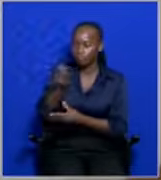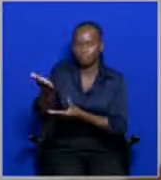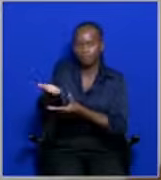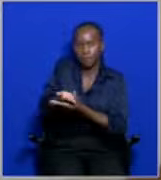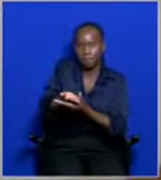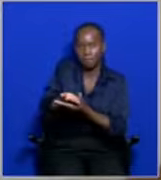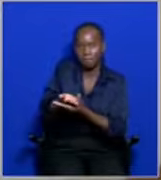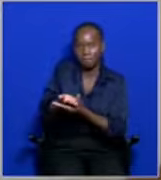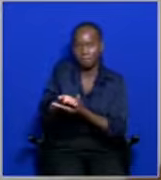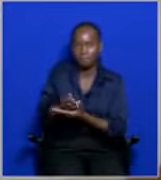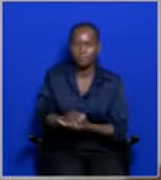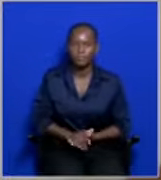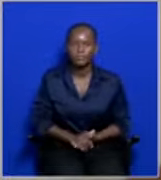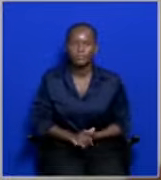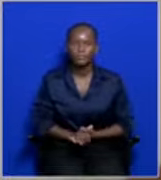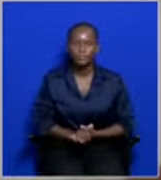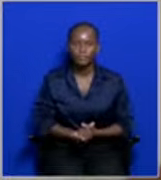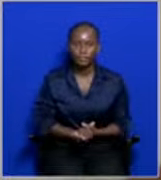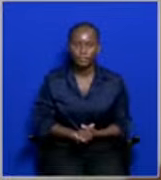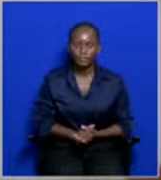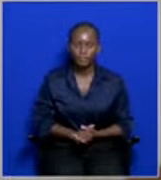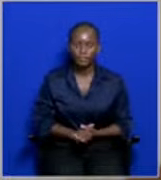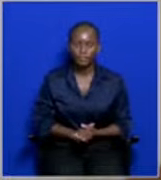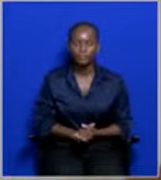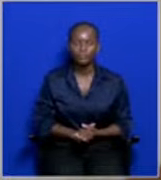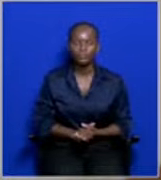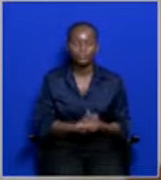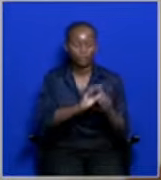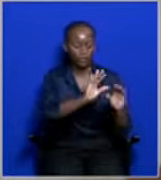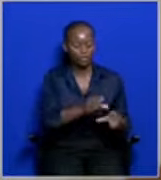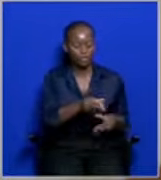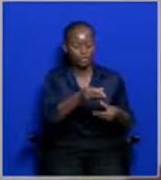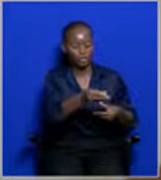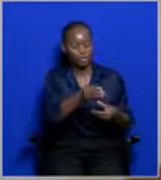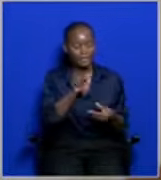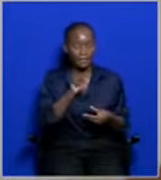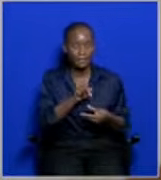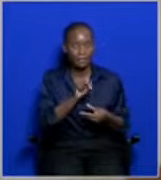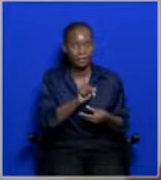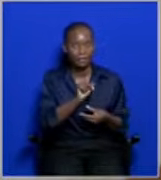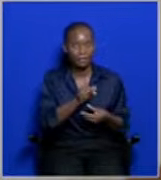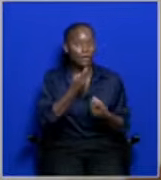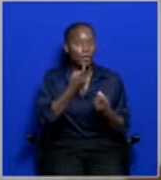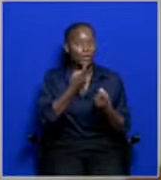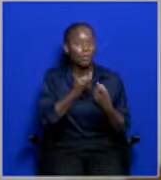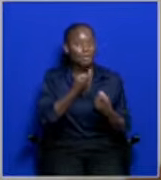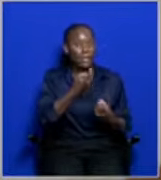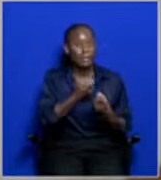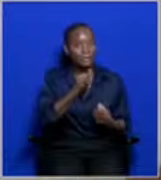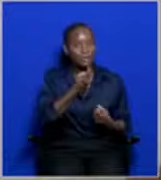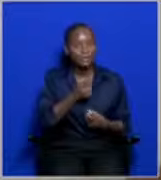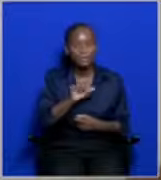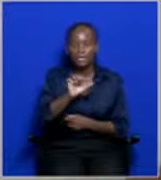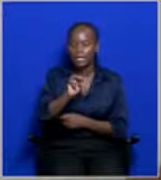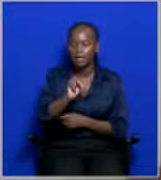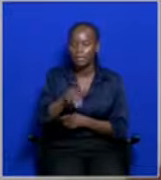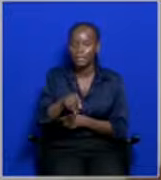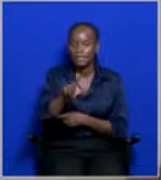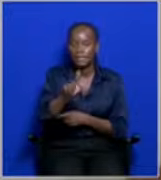the document then I originally referred you to, the complaint to EMPD at page 64 and the second